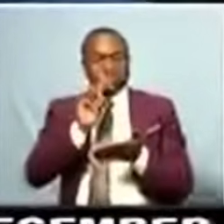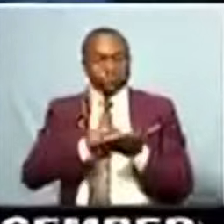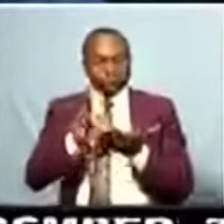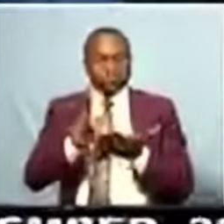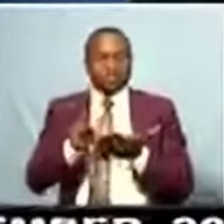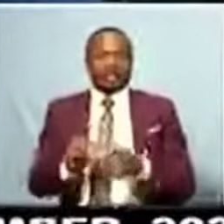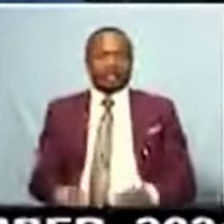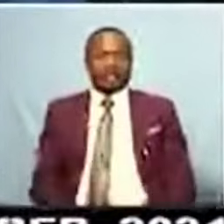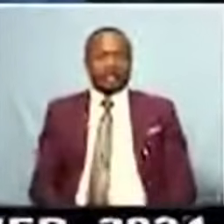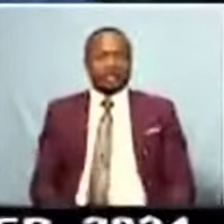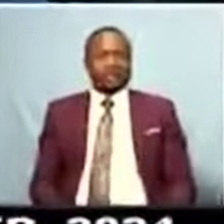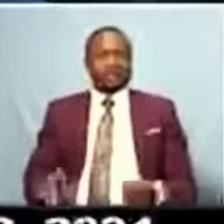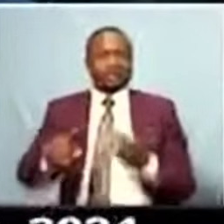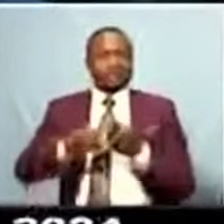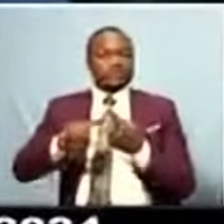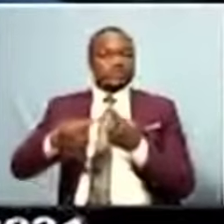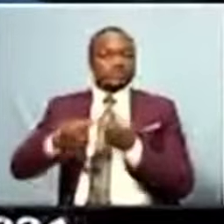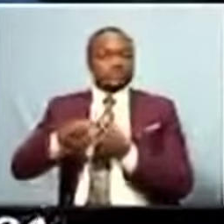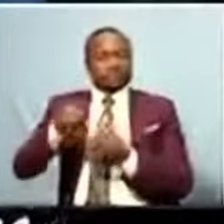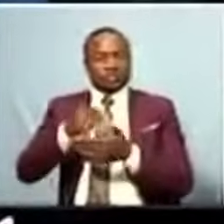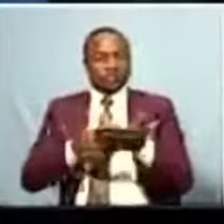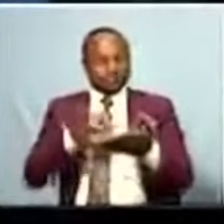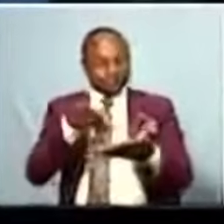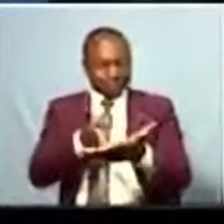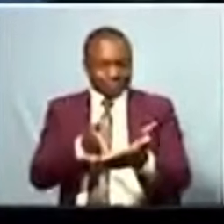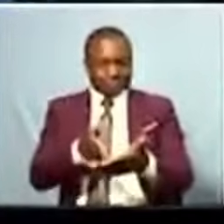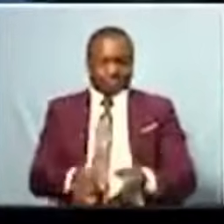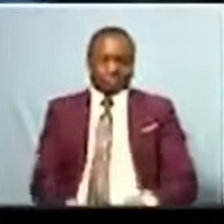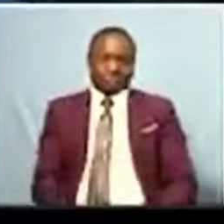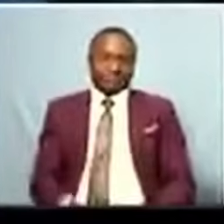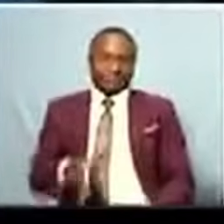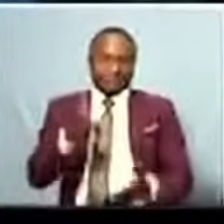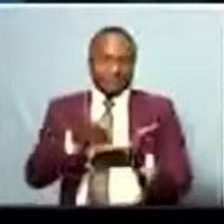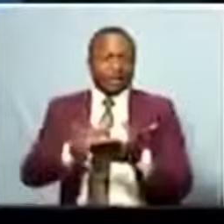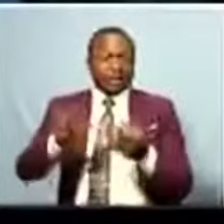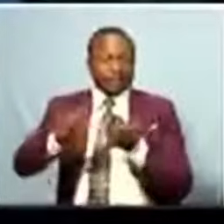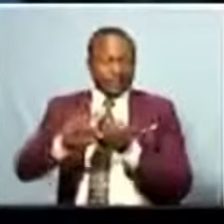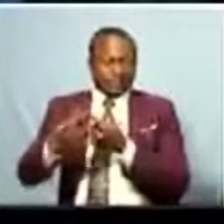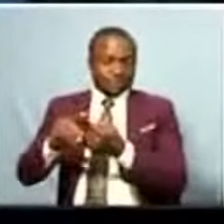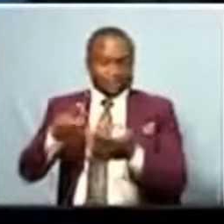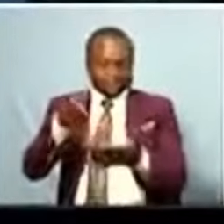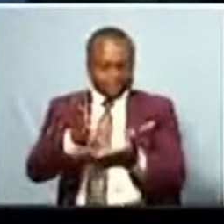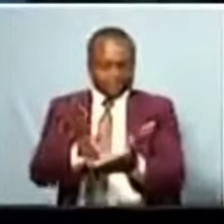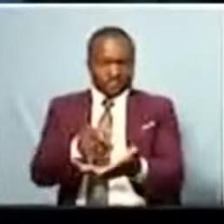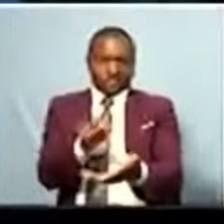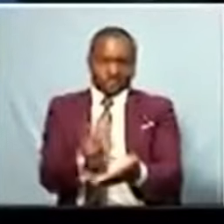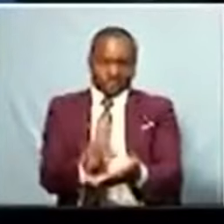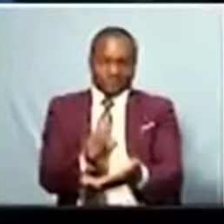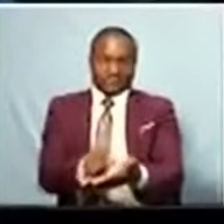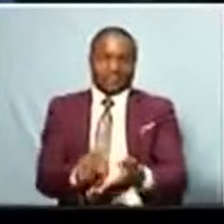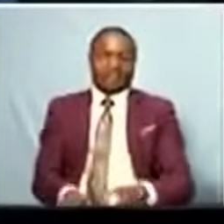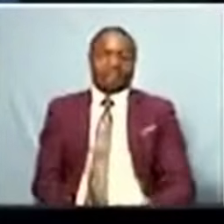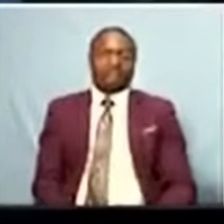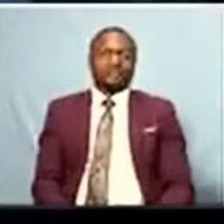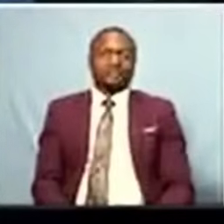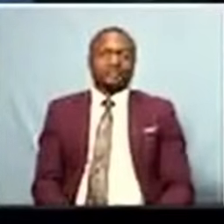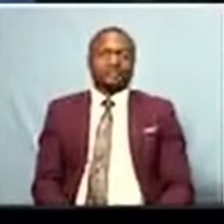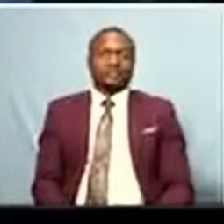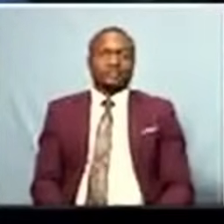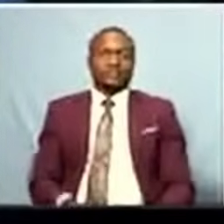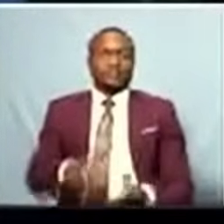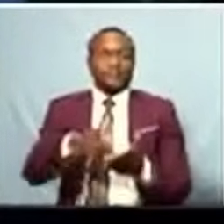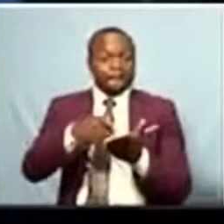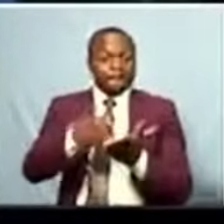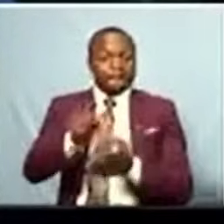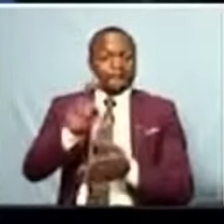It is plus what is here. So this plus what is here, the